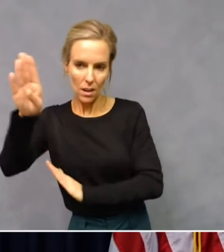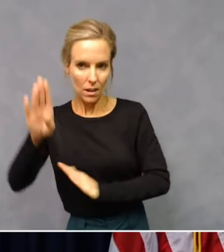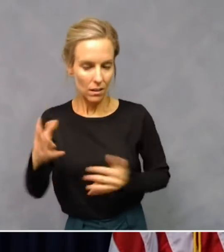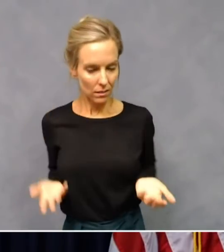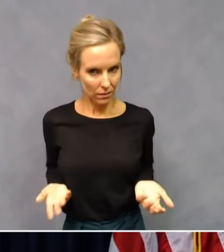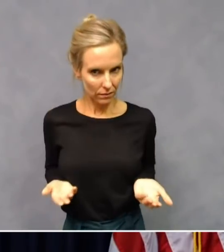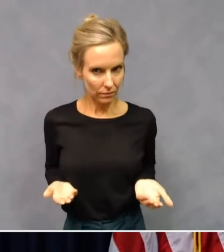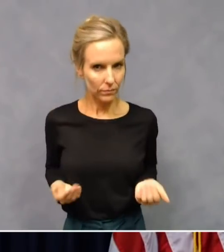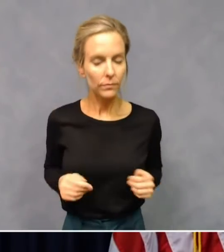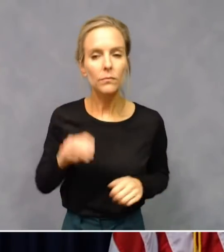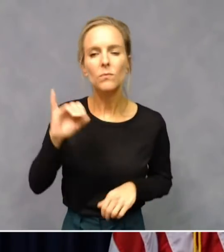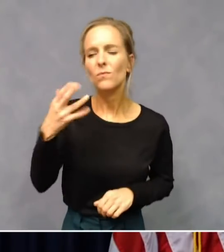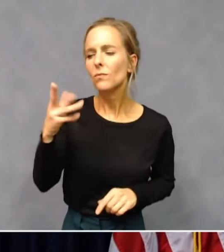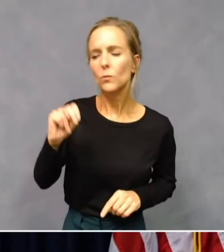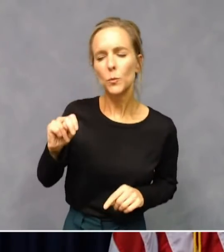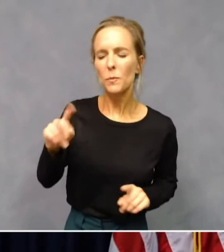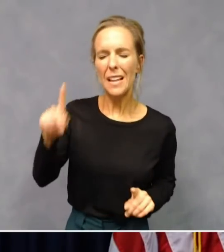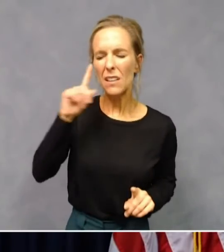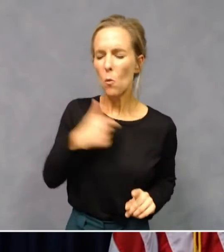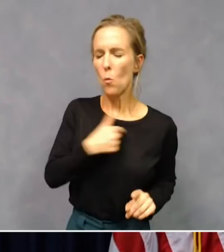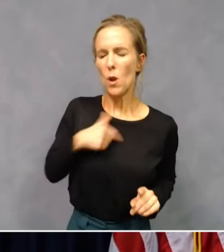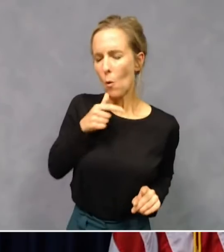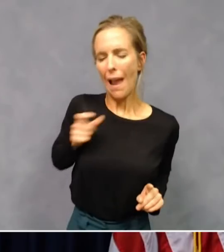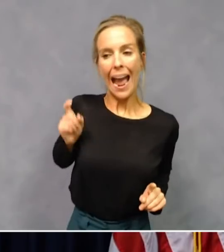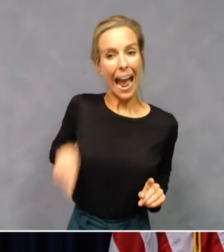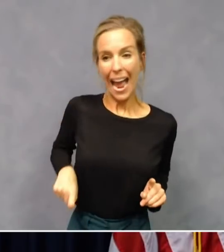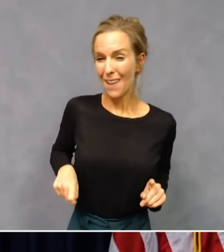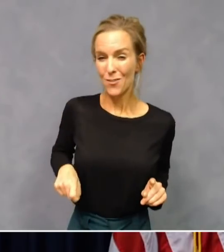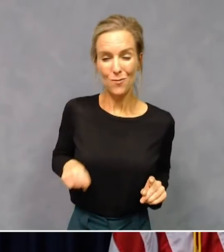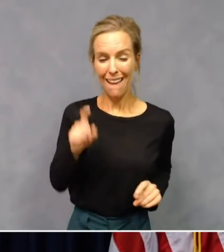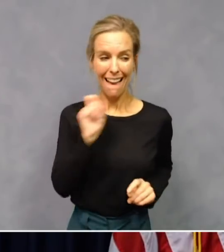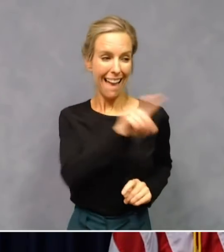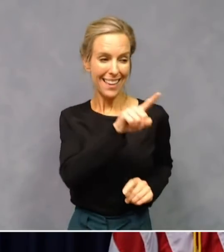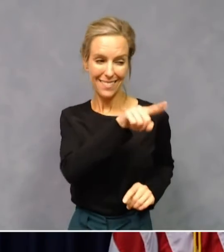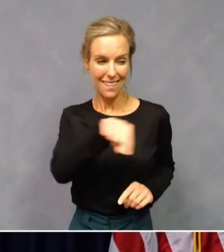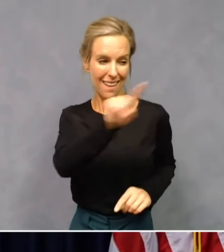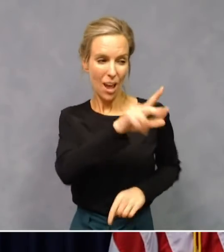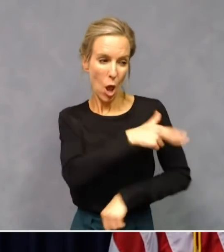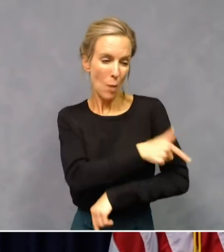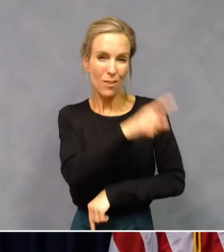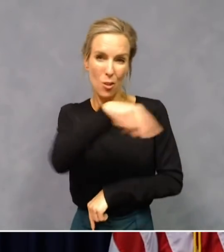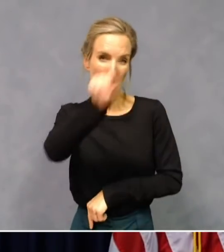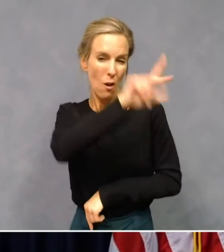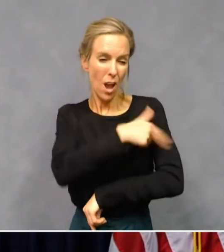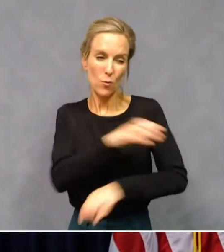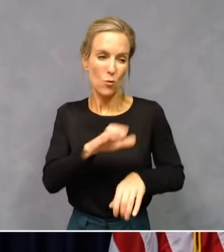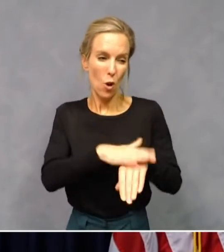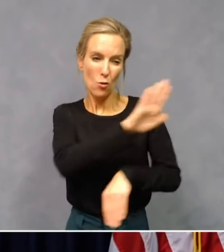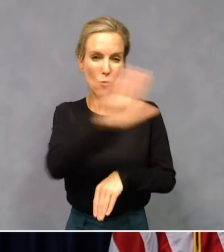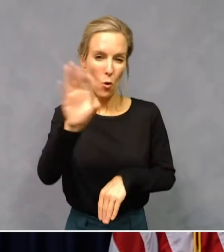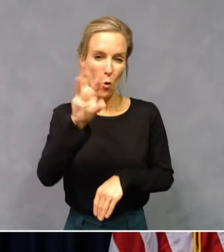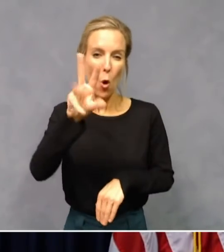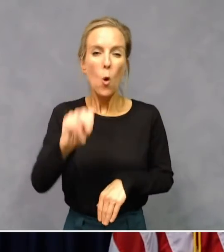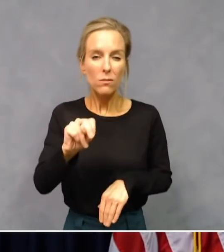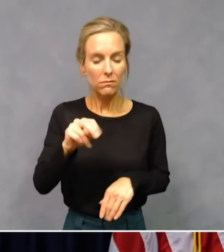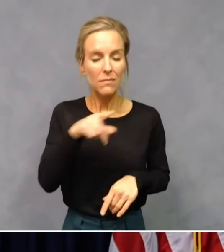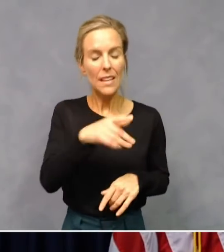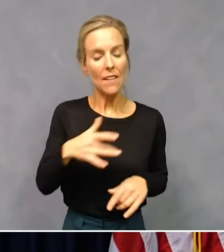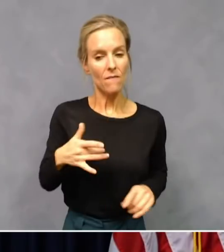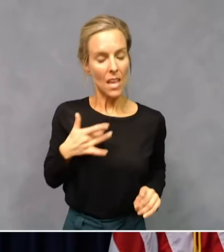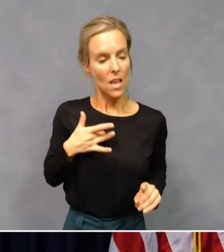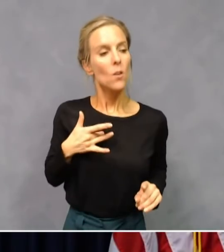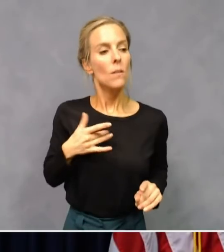John, I don't think we will have to this time around, because they're doing it on their own when they're starting to get there. We've just seen a